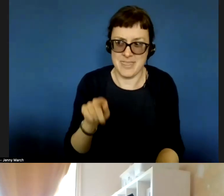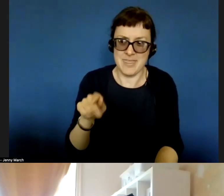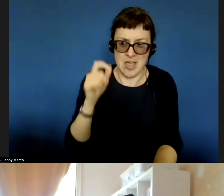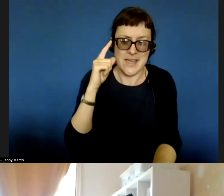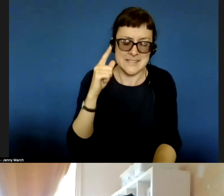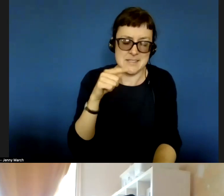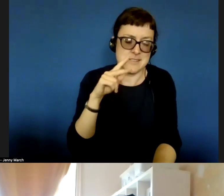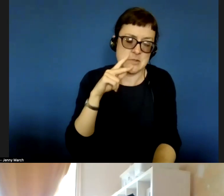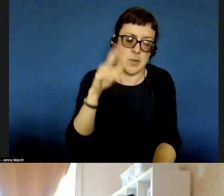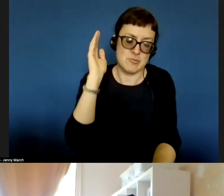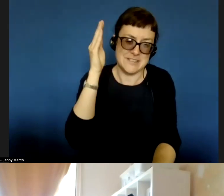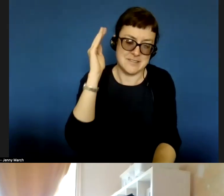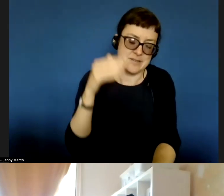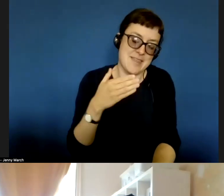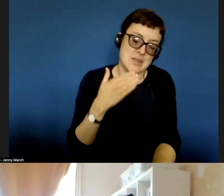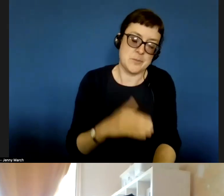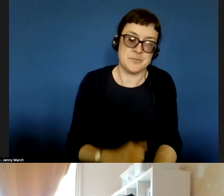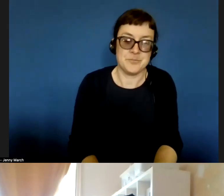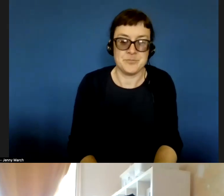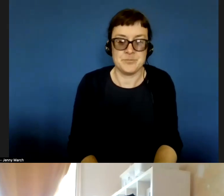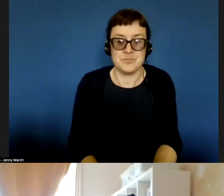well. So thanks, Lisa, for that.